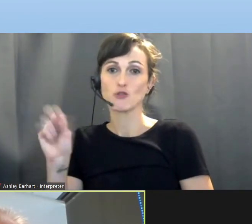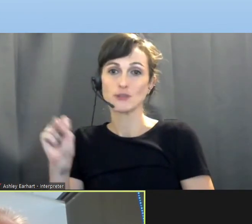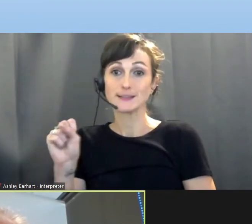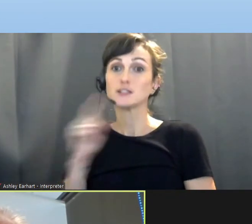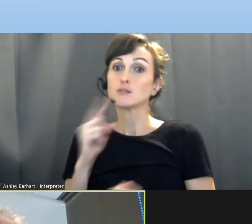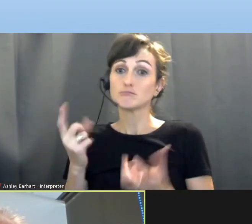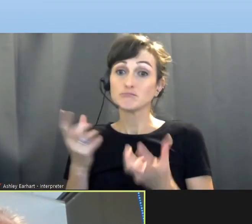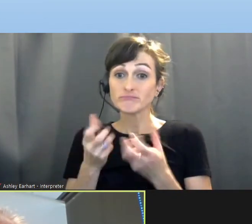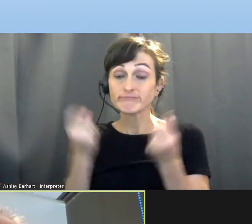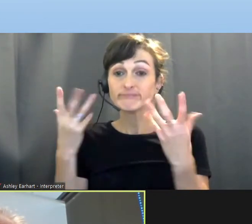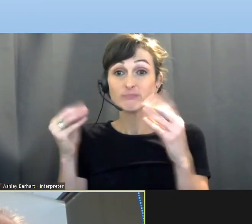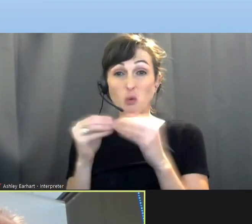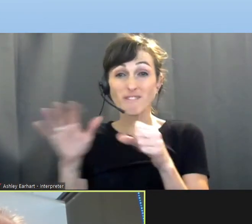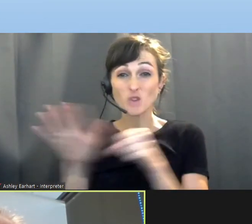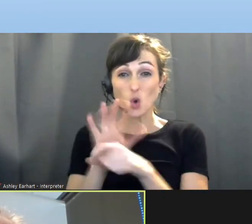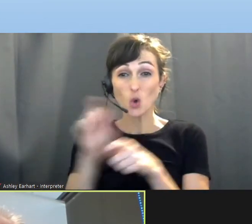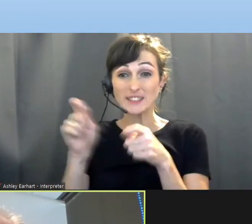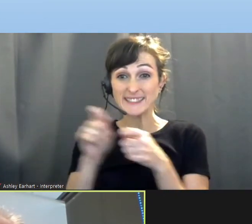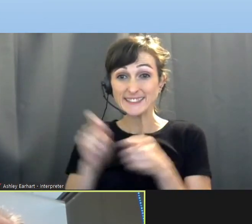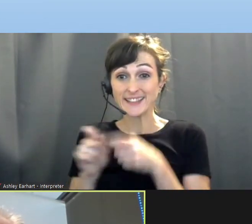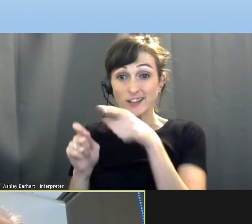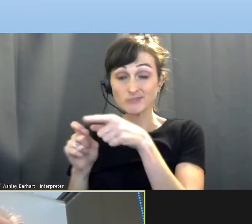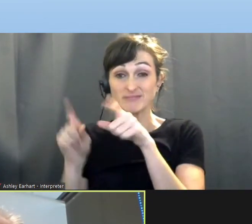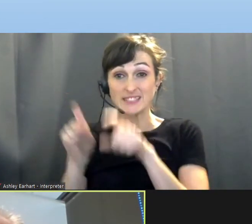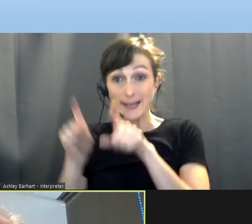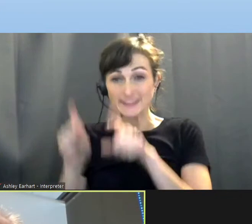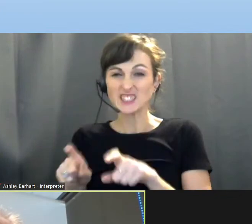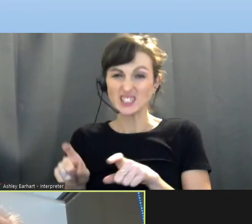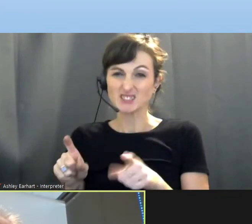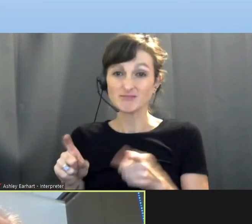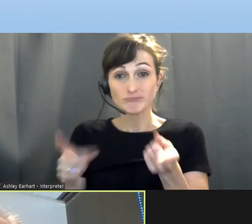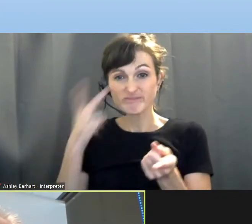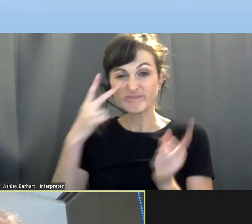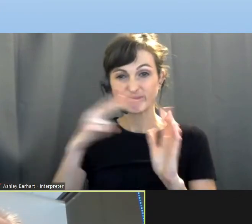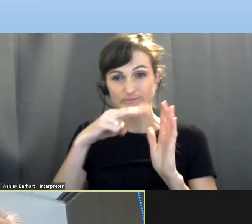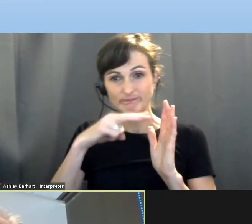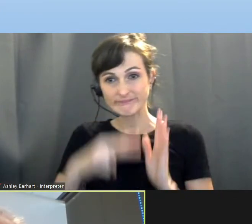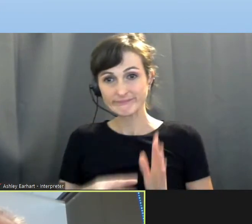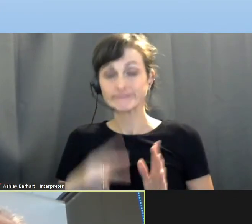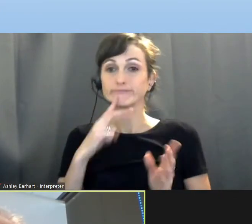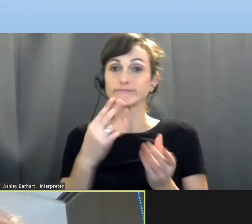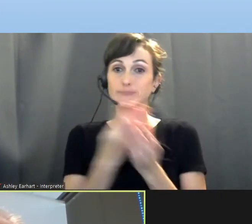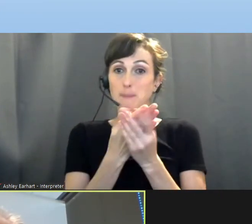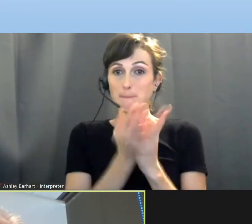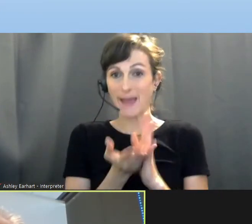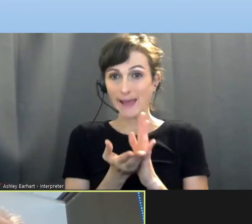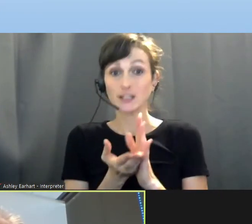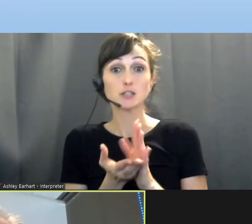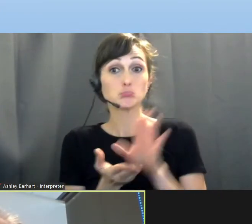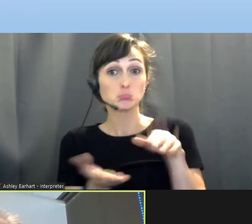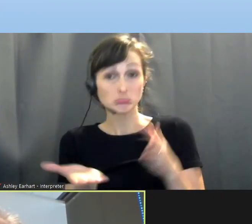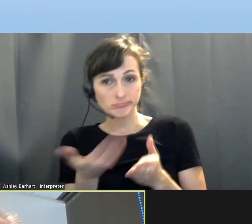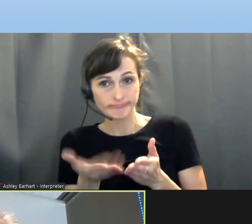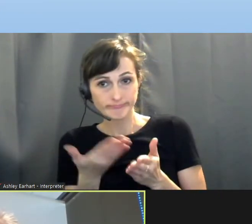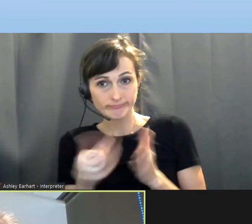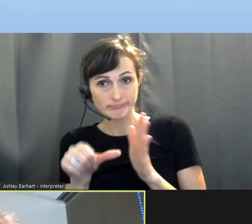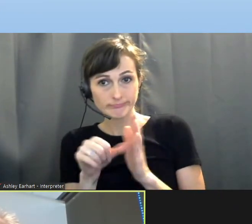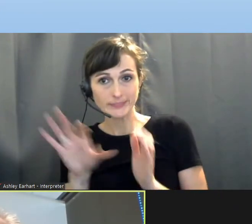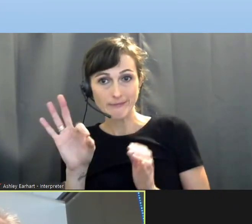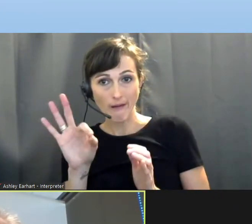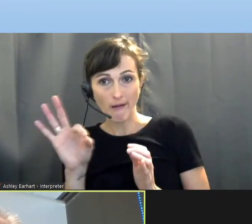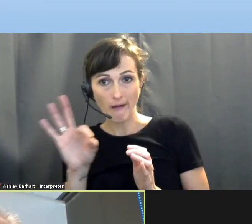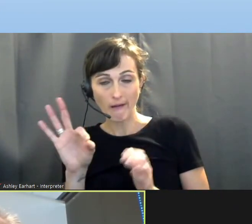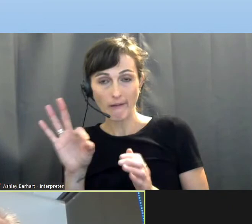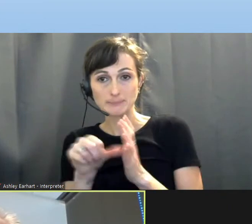of the testing is in those packets. You can look actually probably on page 9 and 10 and see some of the charts and